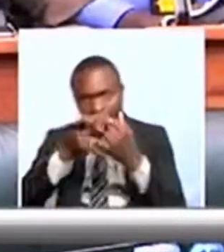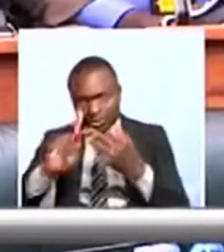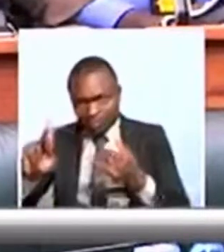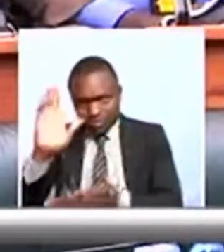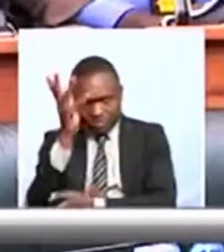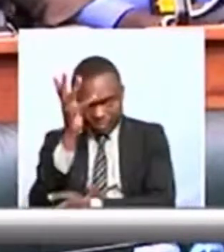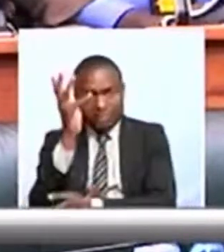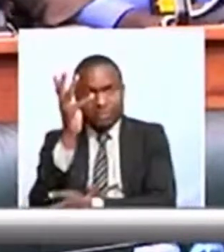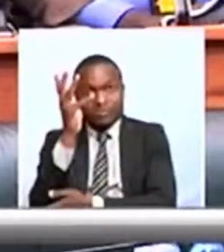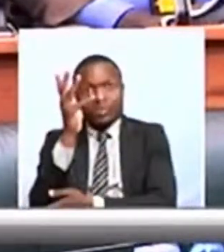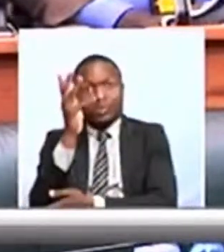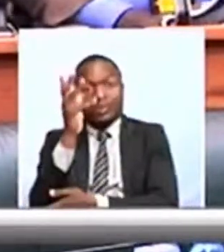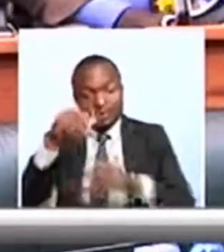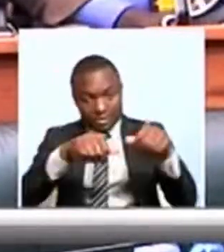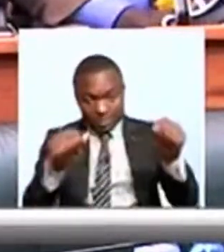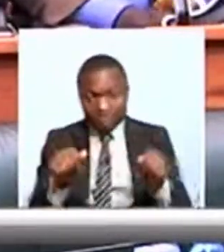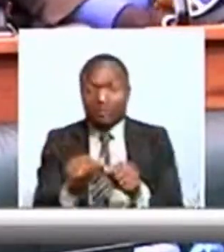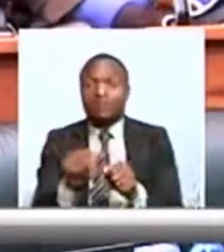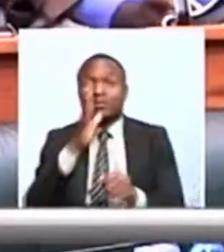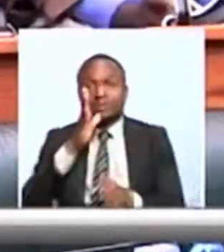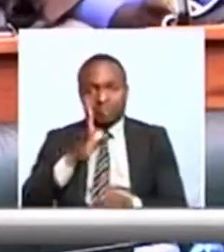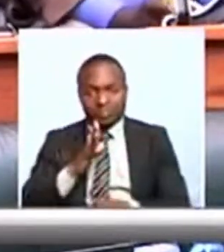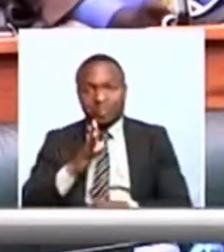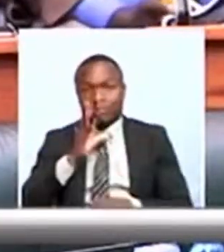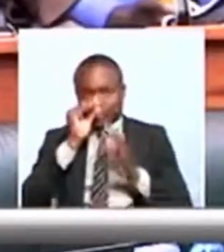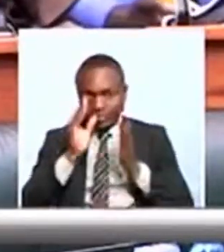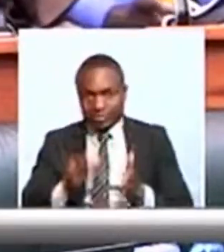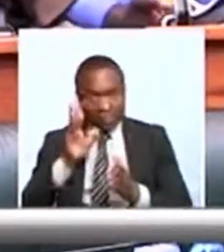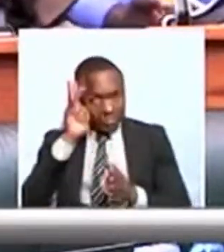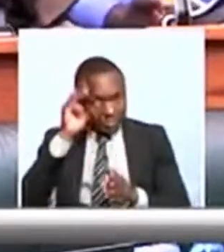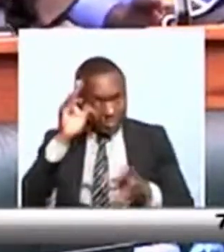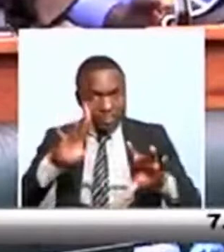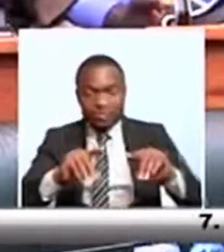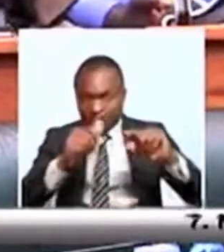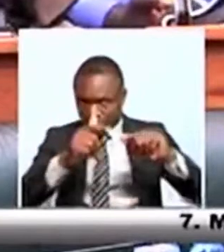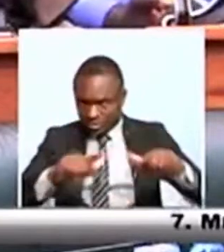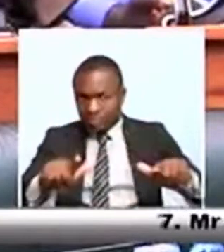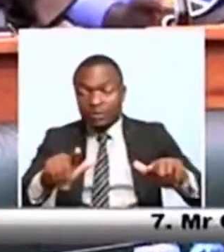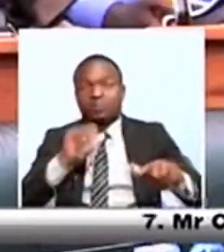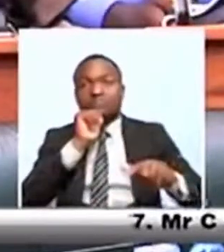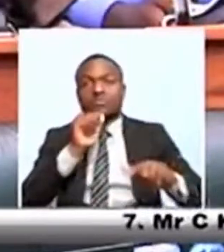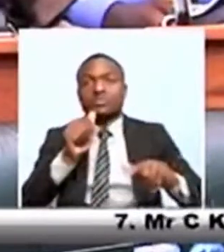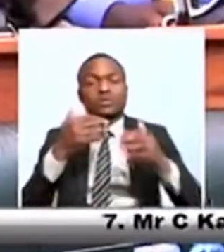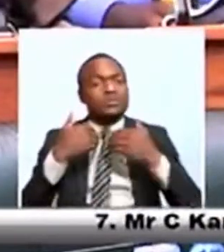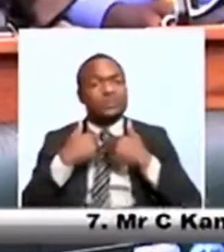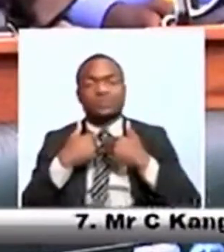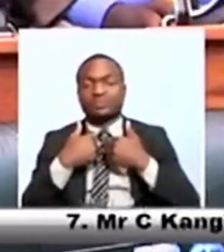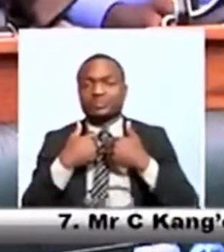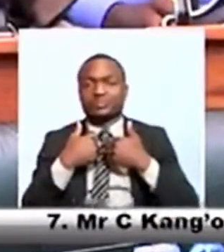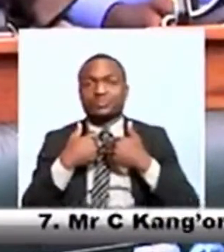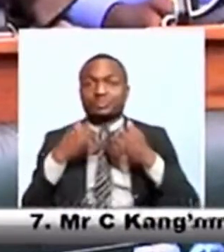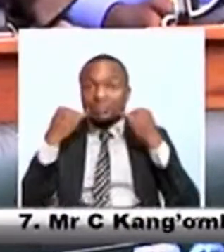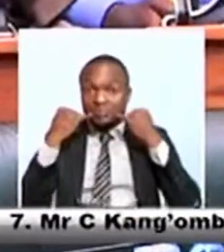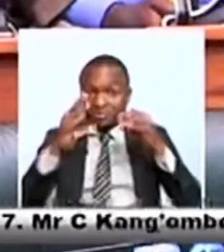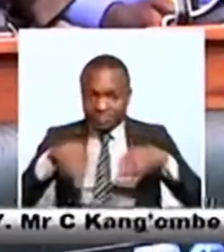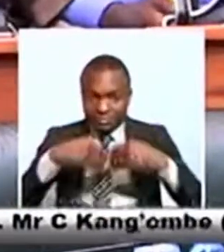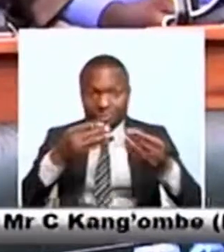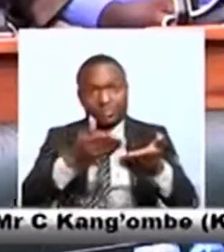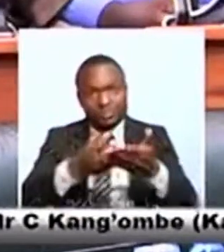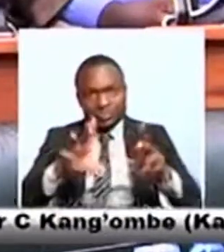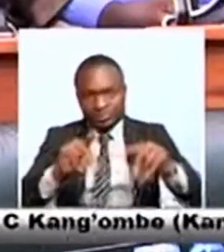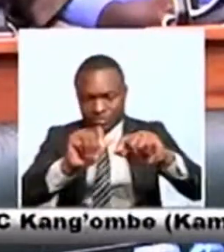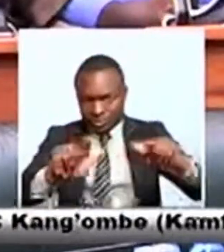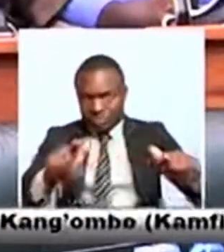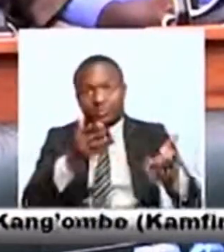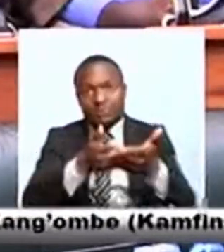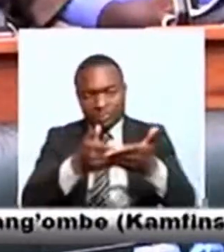Reserve. Madam Speaker, Minister of Lands and Natural Resources has no intention to issue title deeds as this area is a